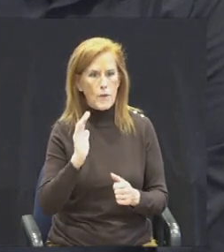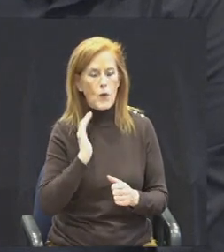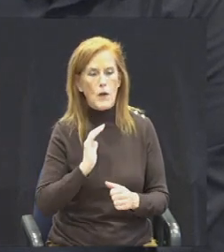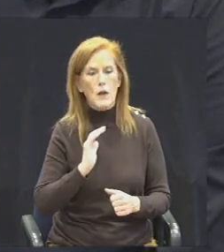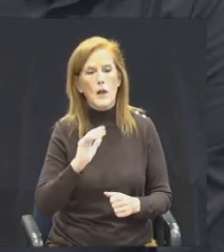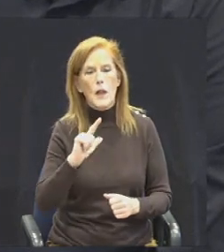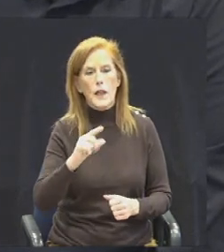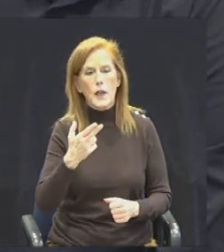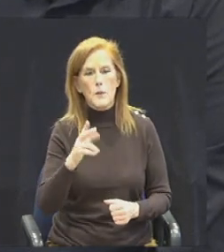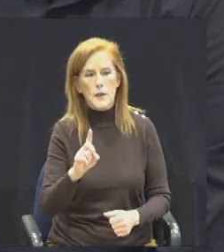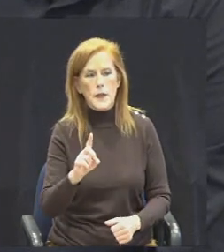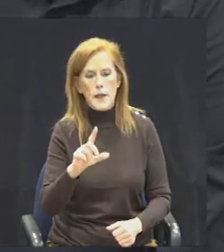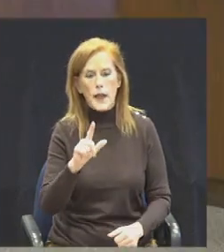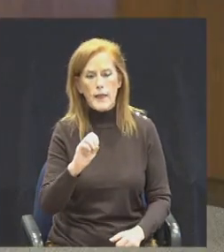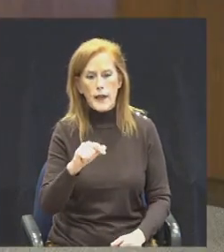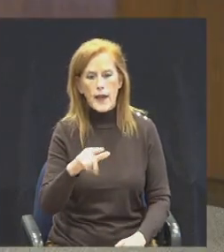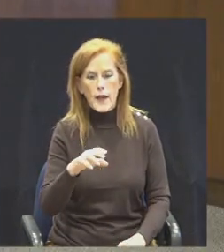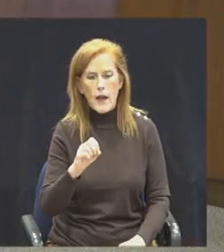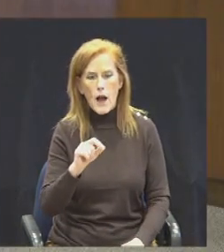League of Human Dignity.